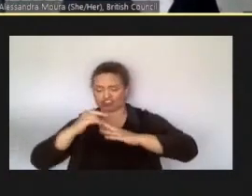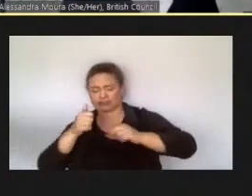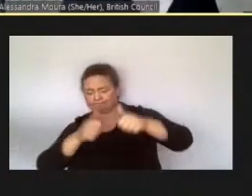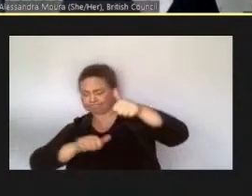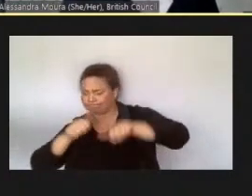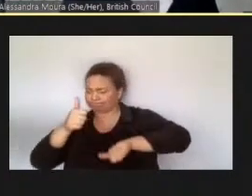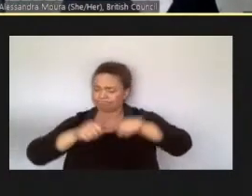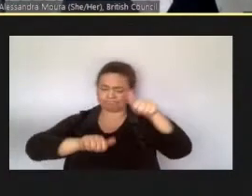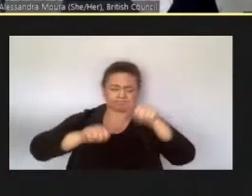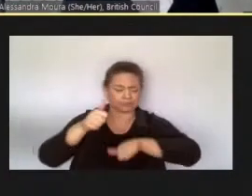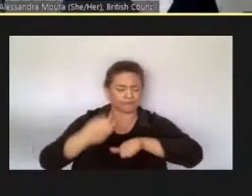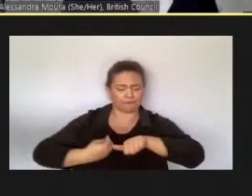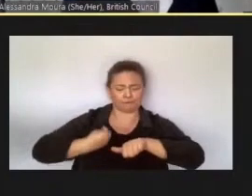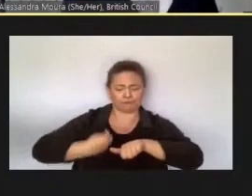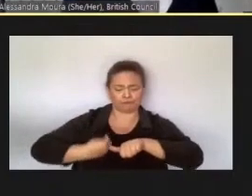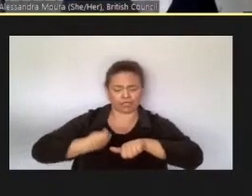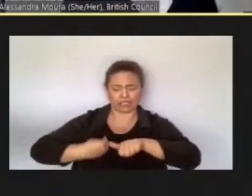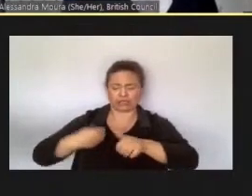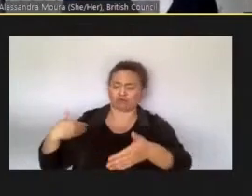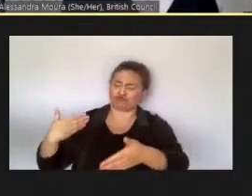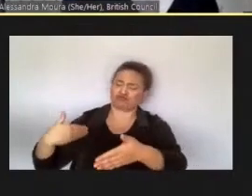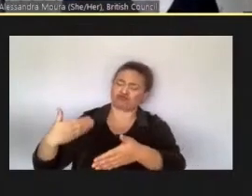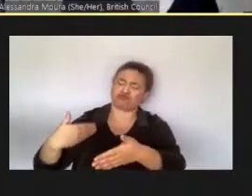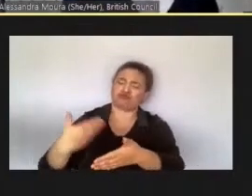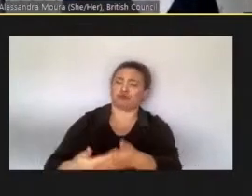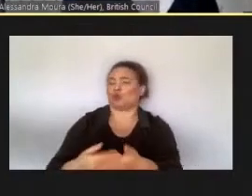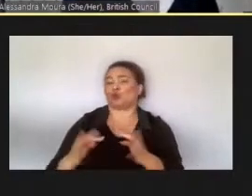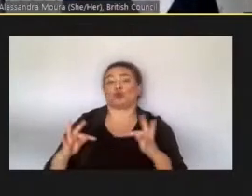with C myself.